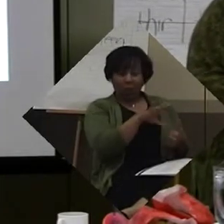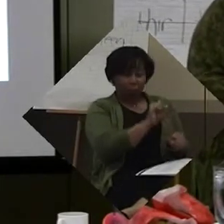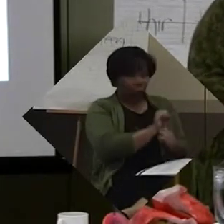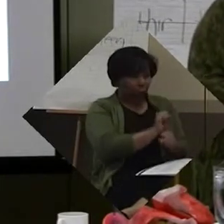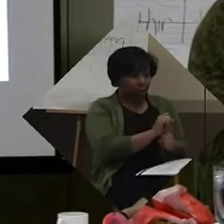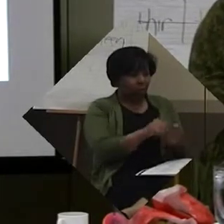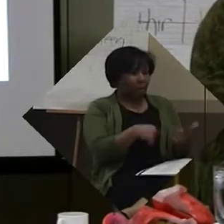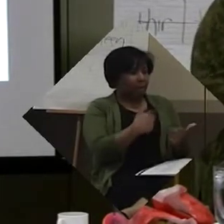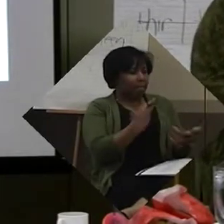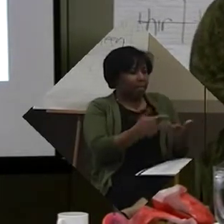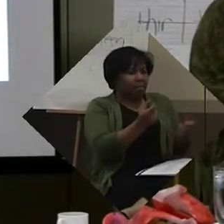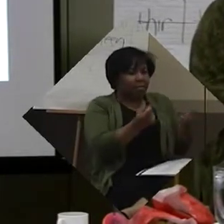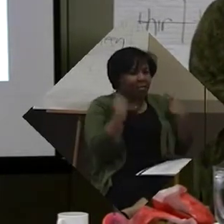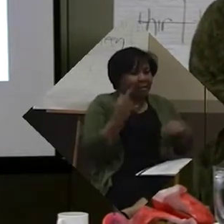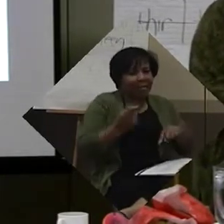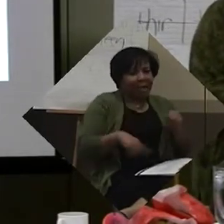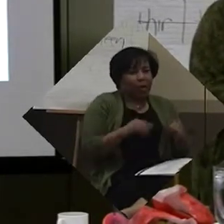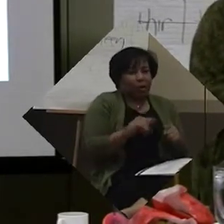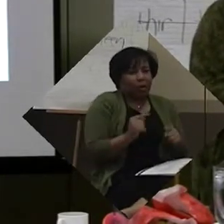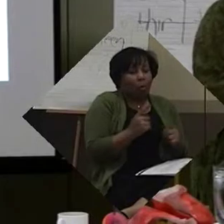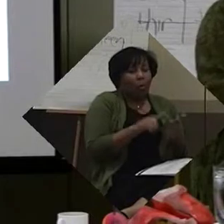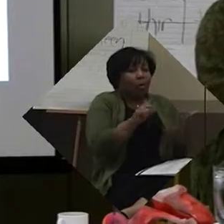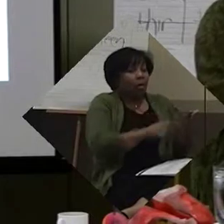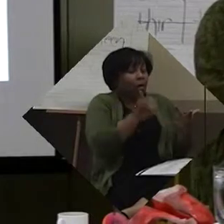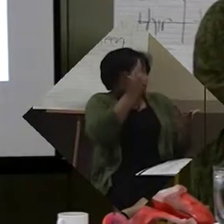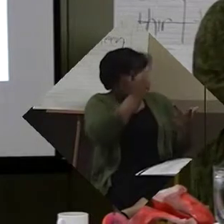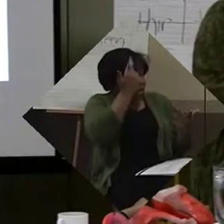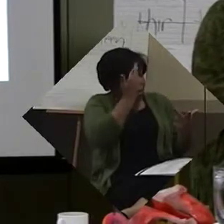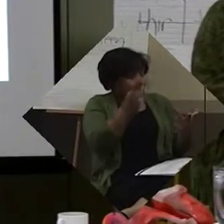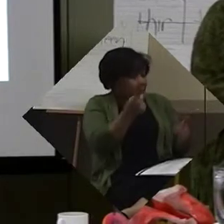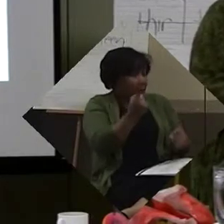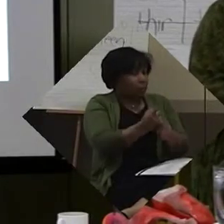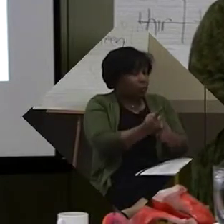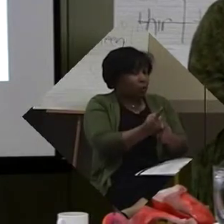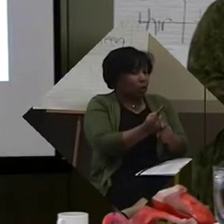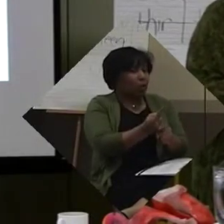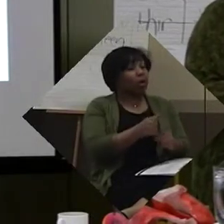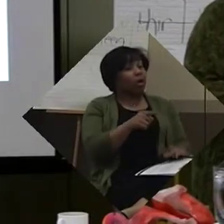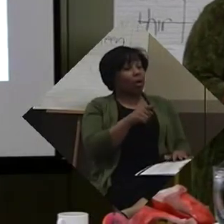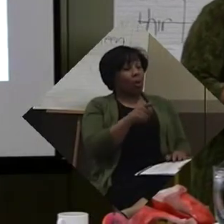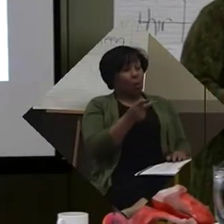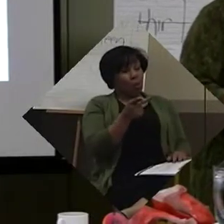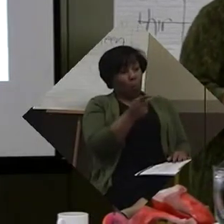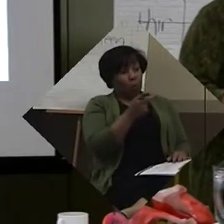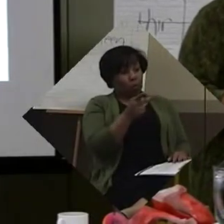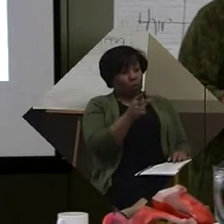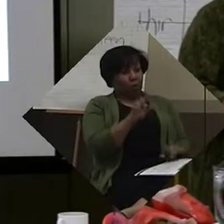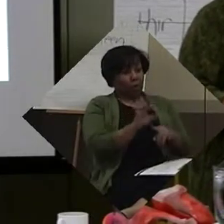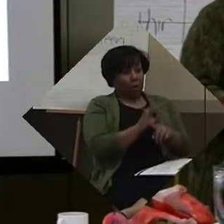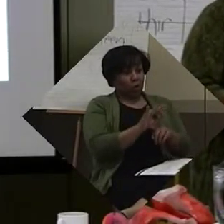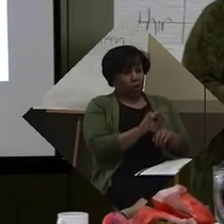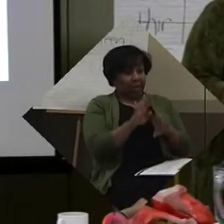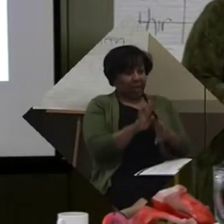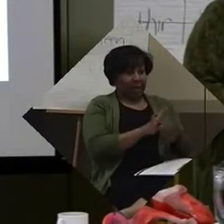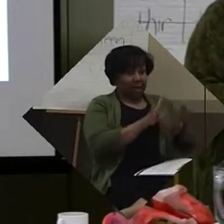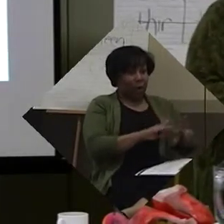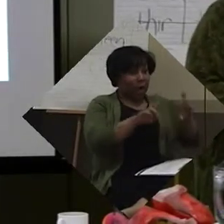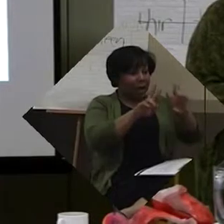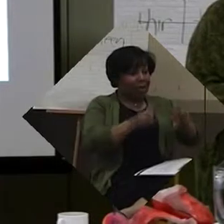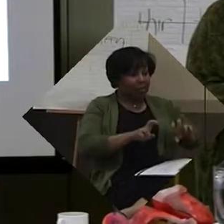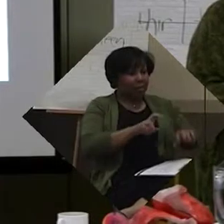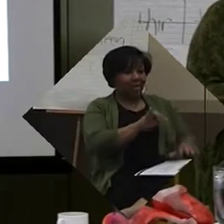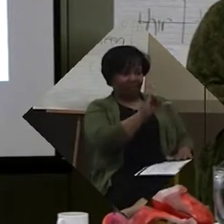she just not do it? Or is there some other reason? Absolutely. And when you do the functional behavioral assessment, those are